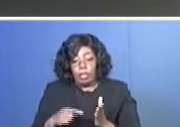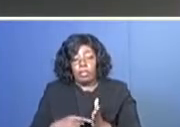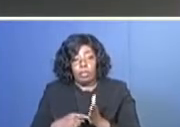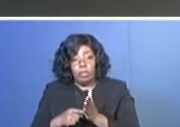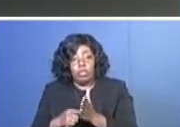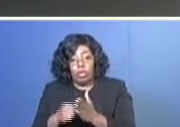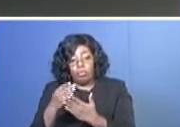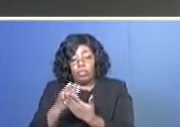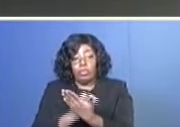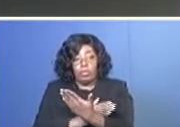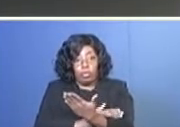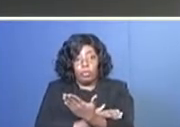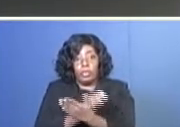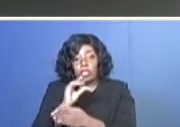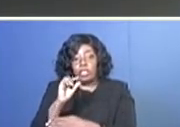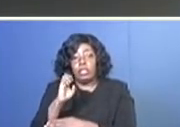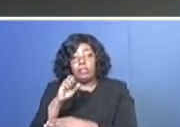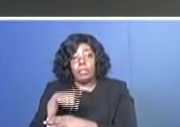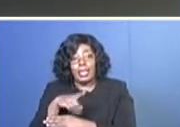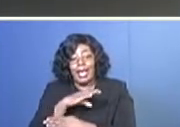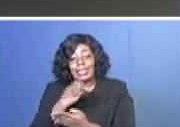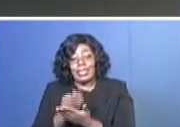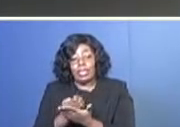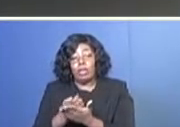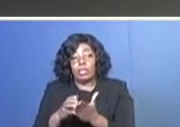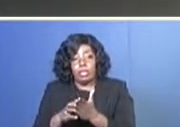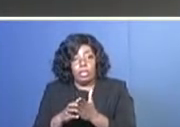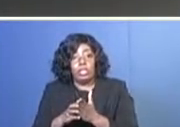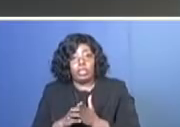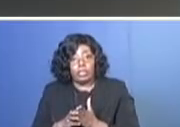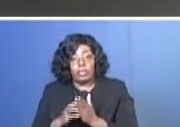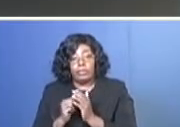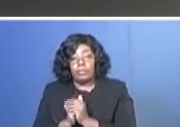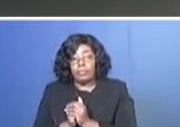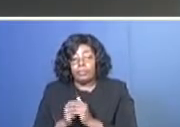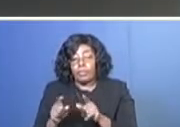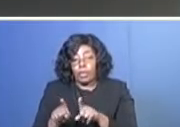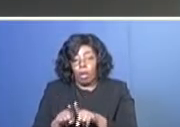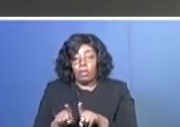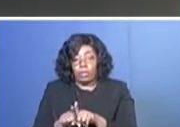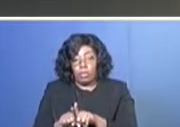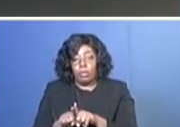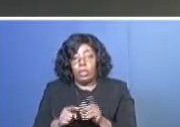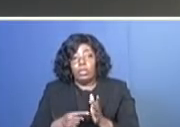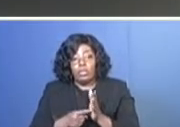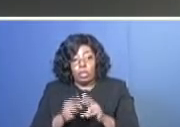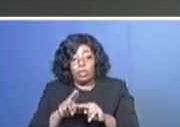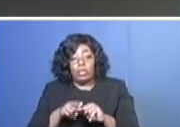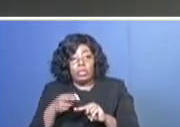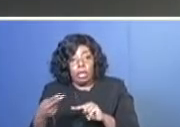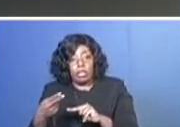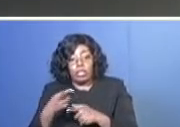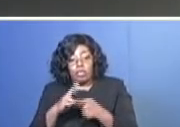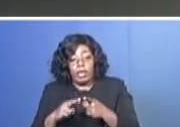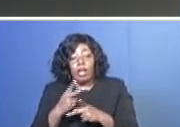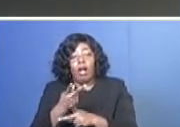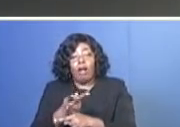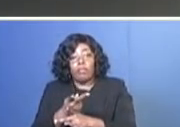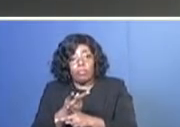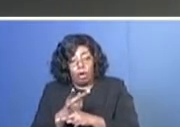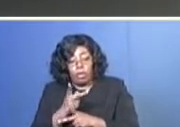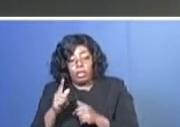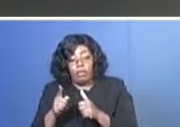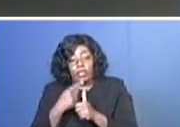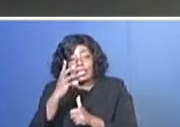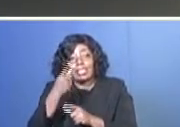an improvement in GDP and in economic conditions. It also reflects a reduction in the rate of borrowing during the first